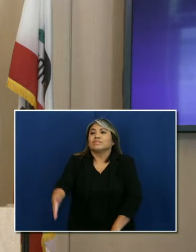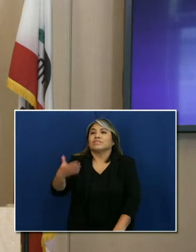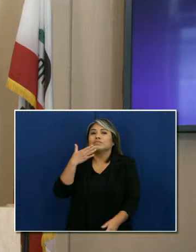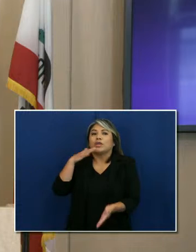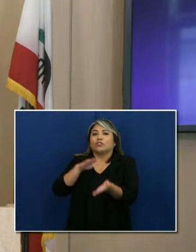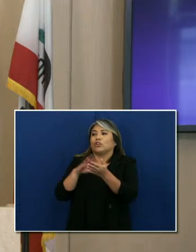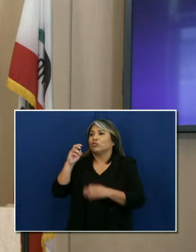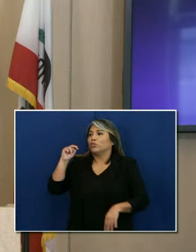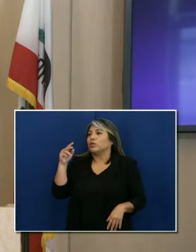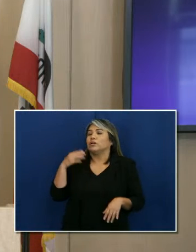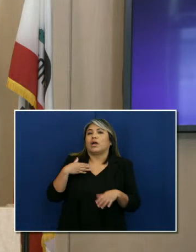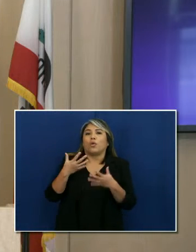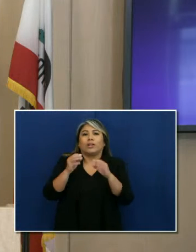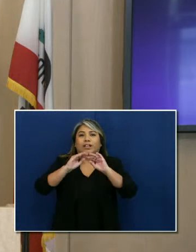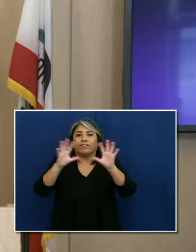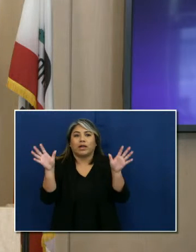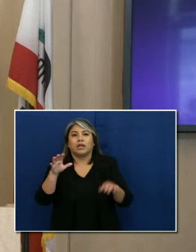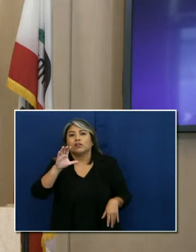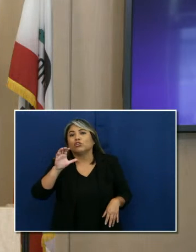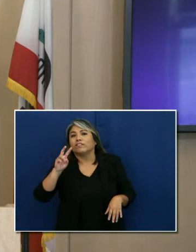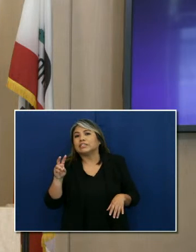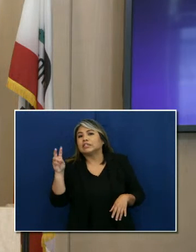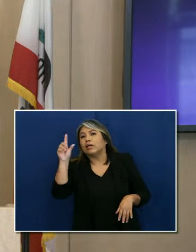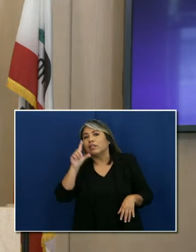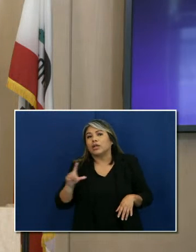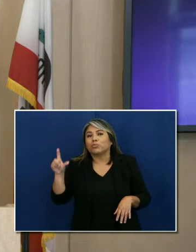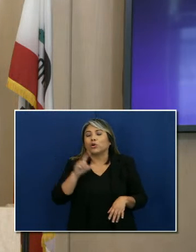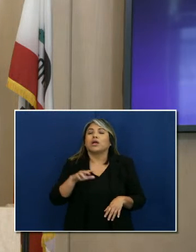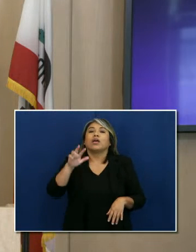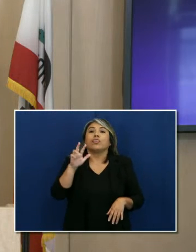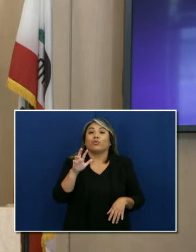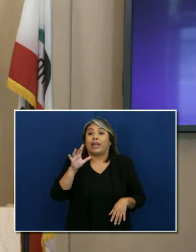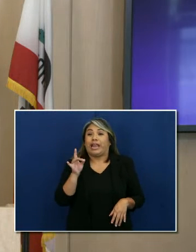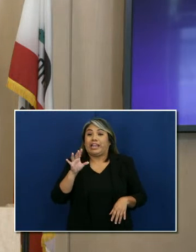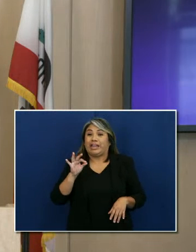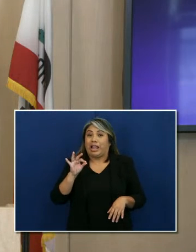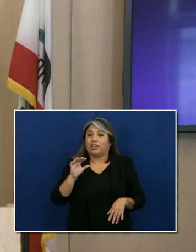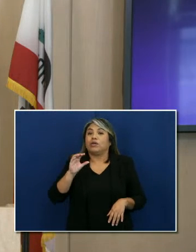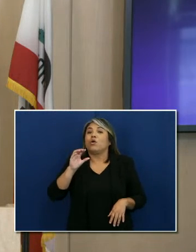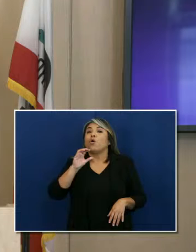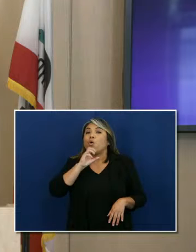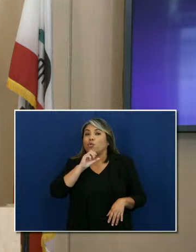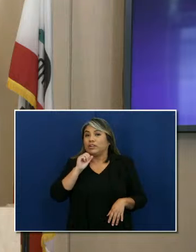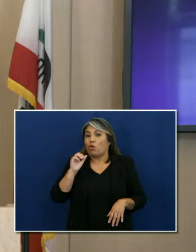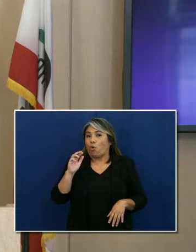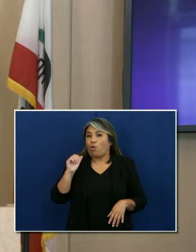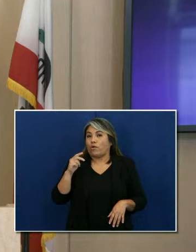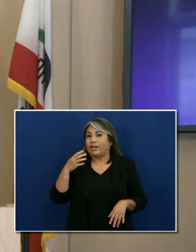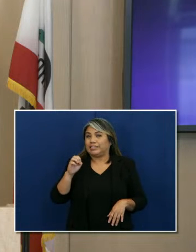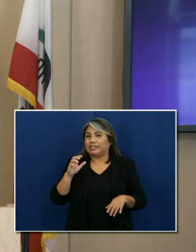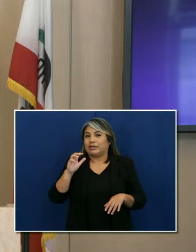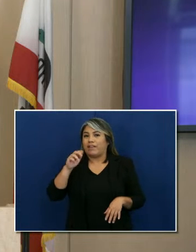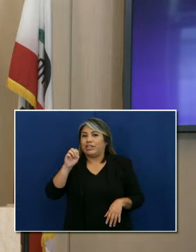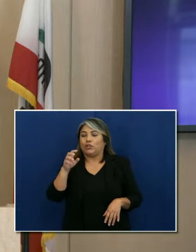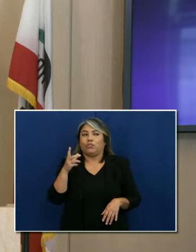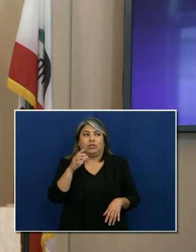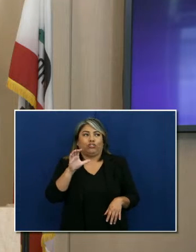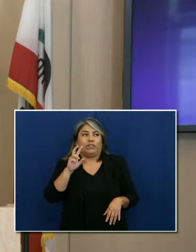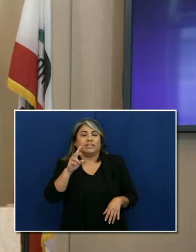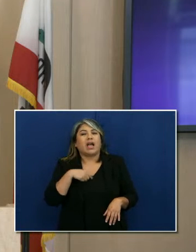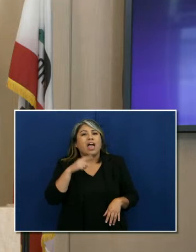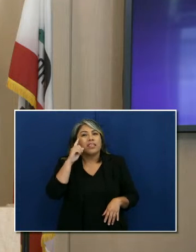Vista Library is actually located at 389 Orange Avenue in Chula Vista. I think I misstated the hours